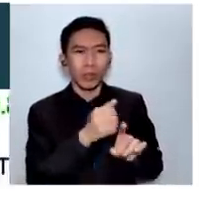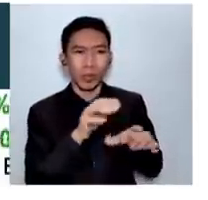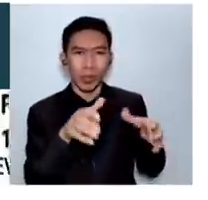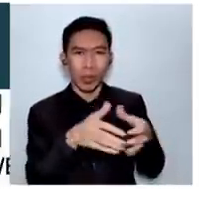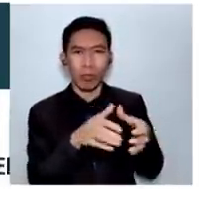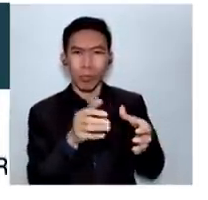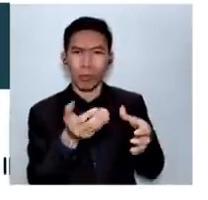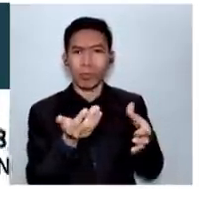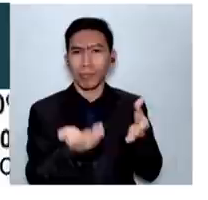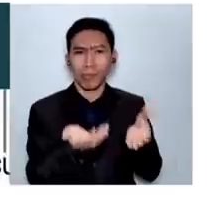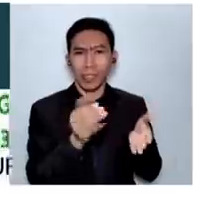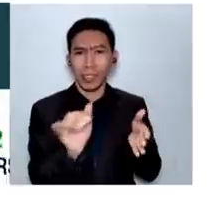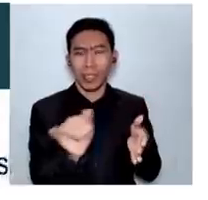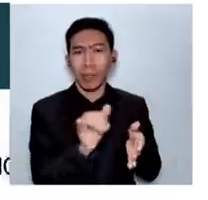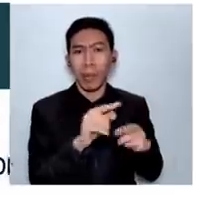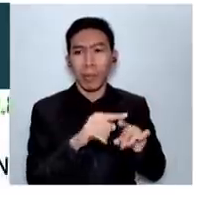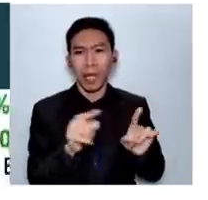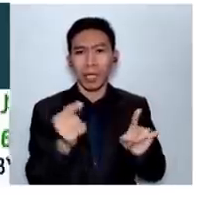is, it's only them